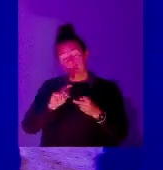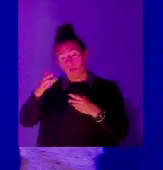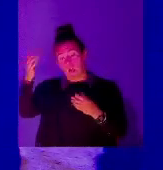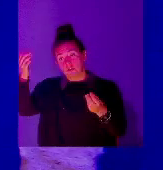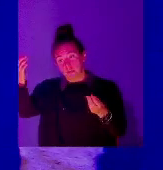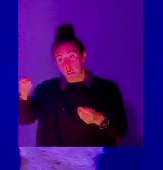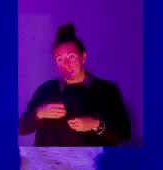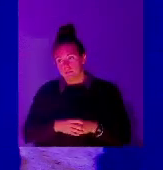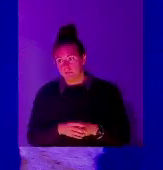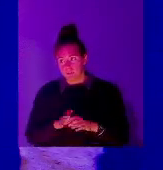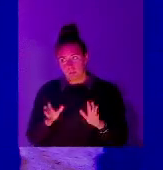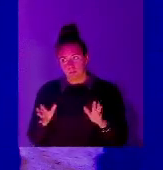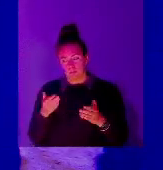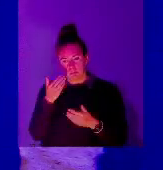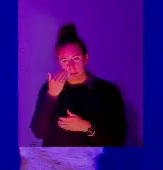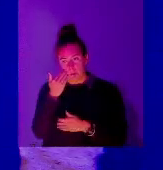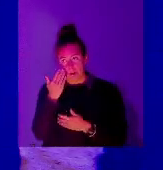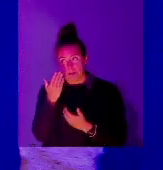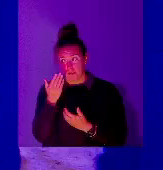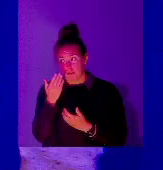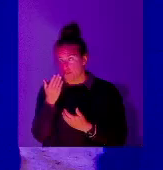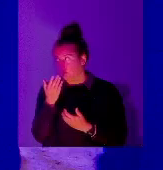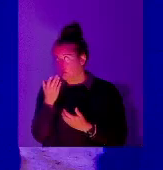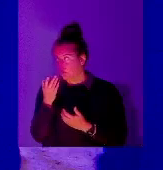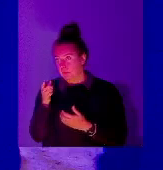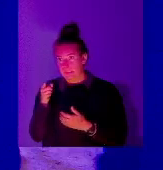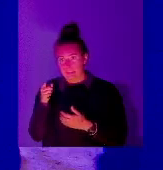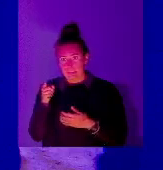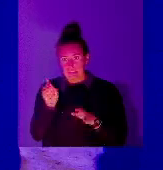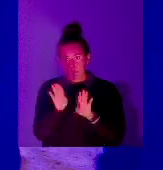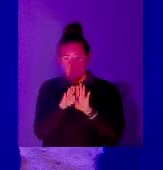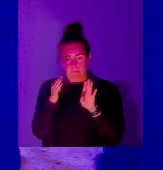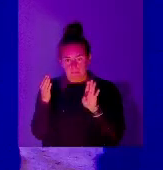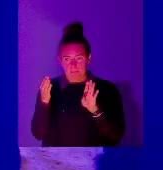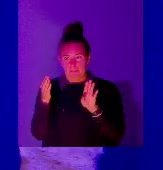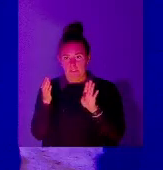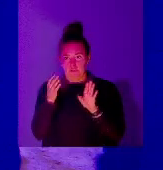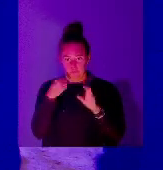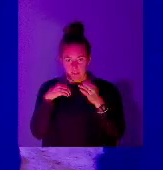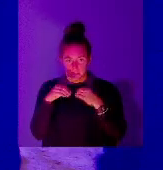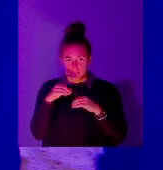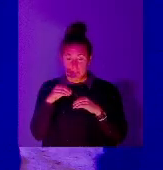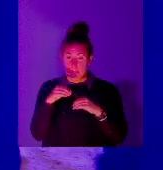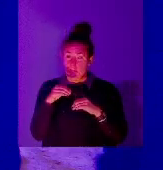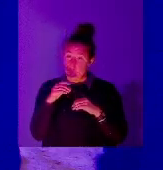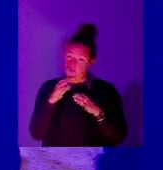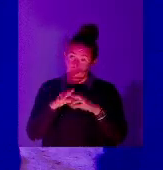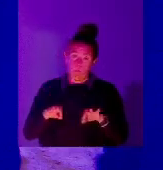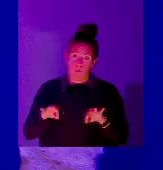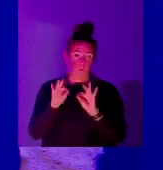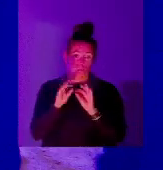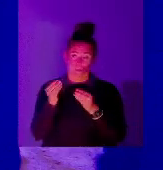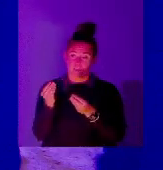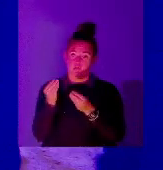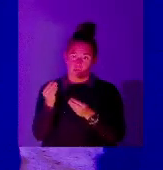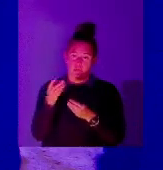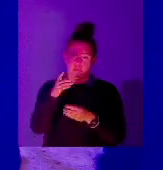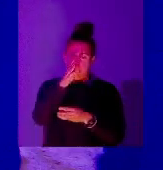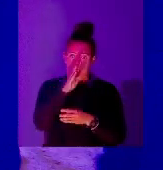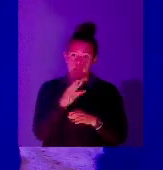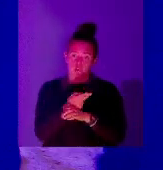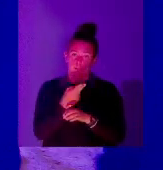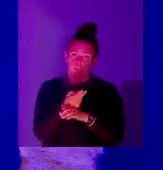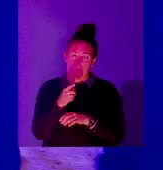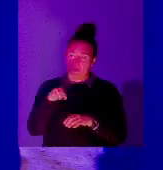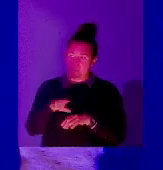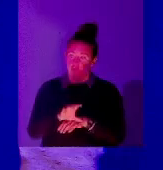aware. This is a vital ministry that God is using in our church to touch hearts. God bless